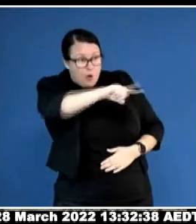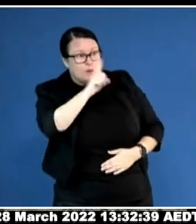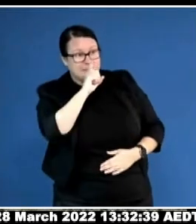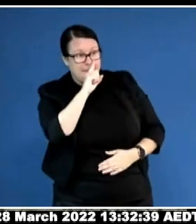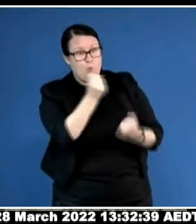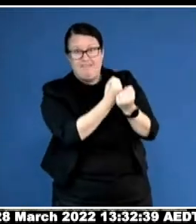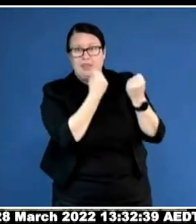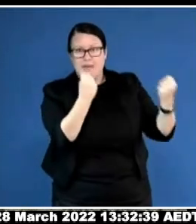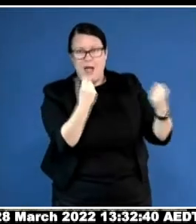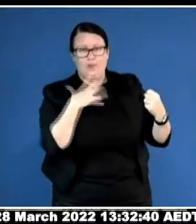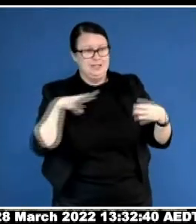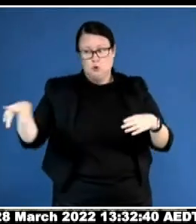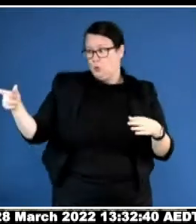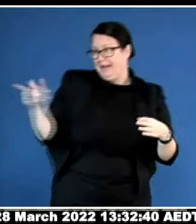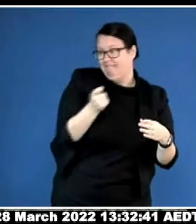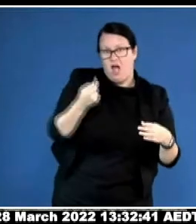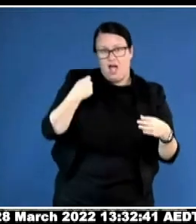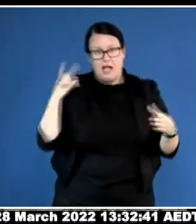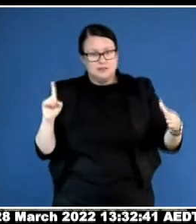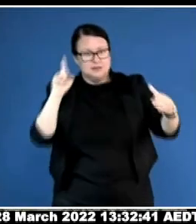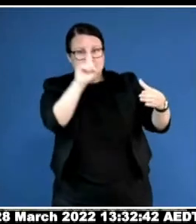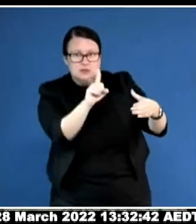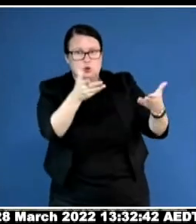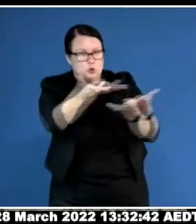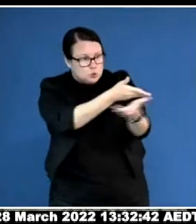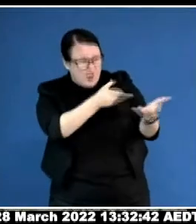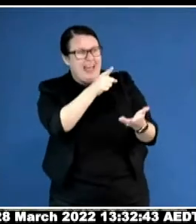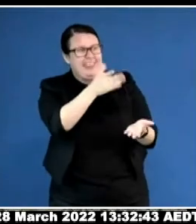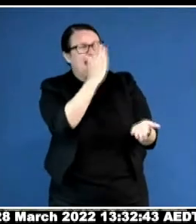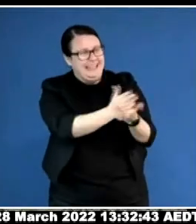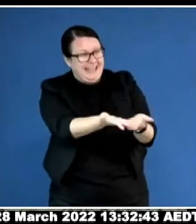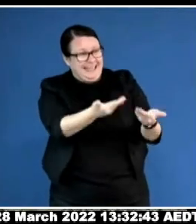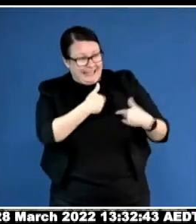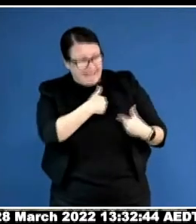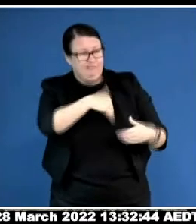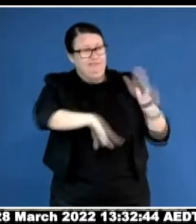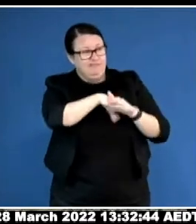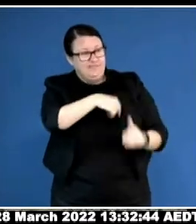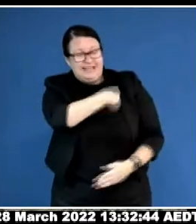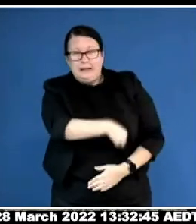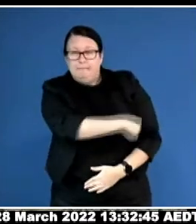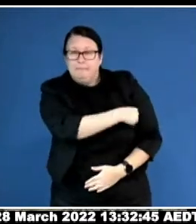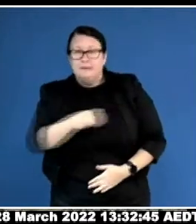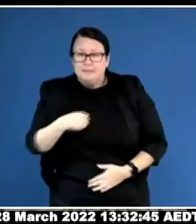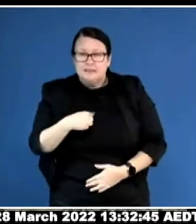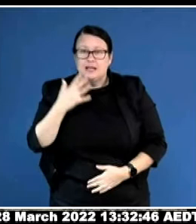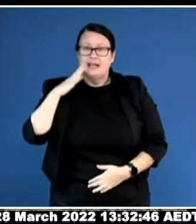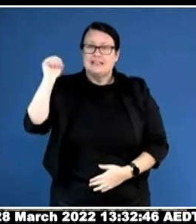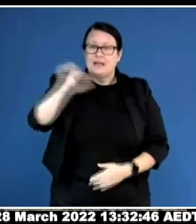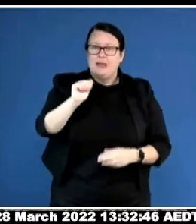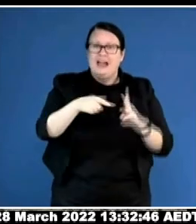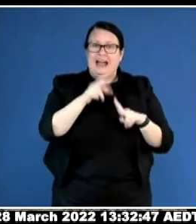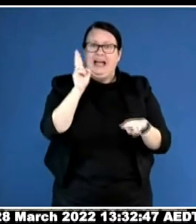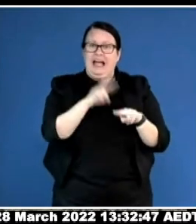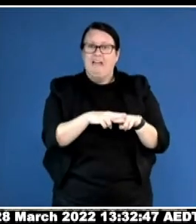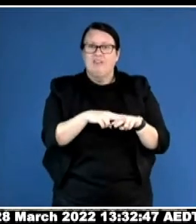table, and you know, committing deeply, no matter how poor the light is, no matter how